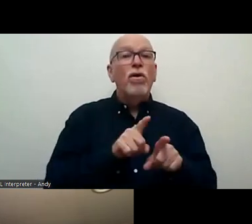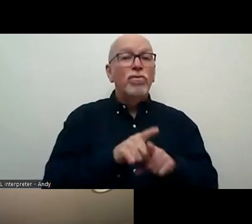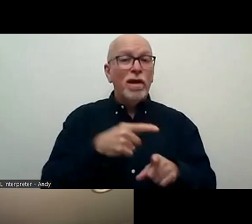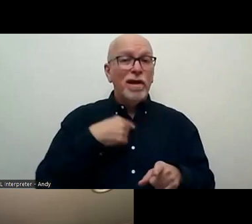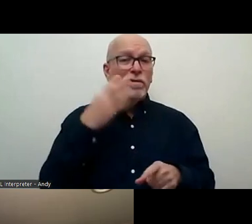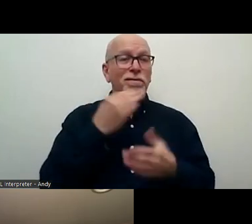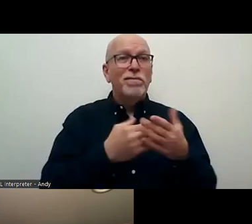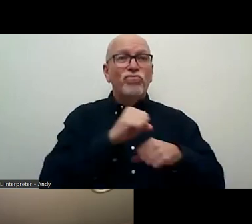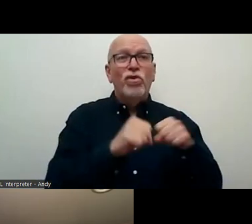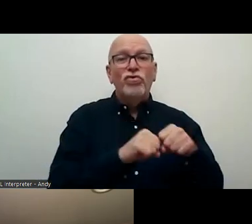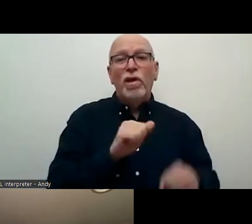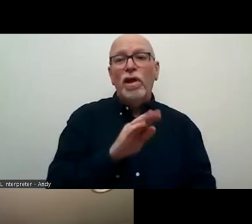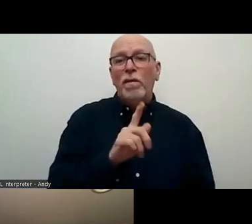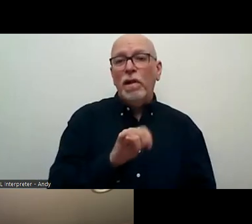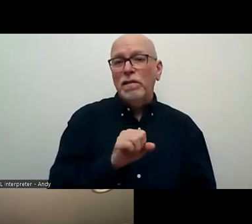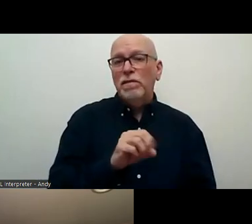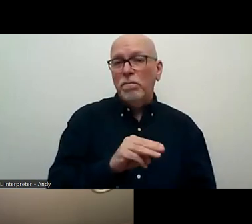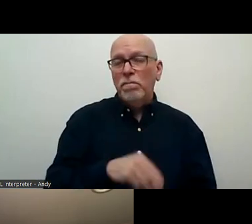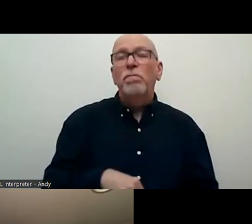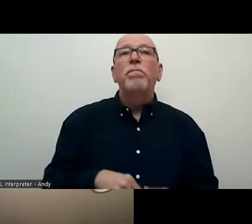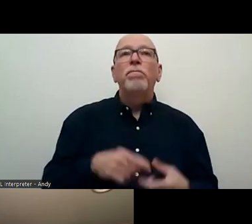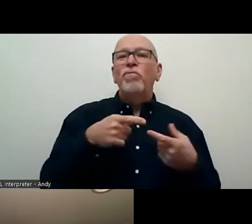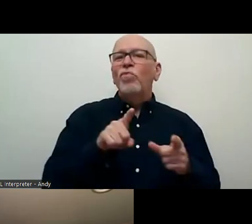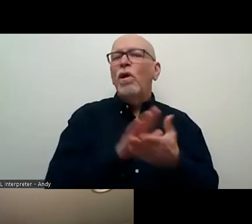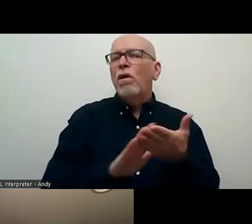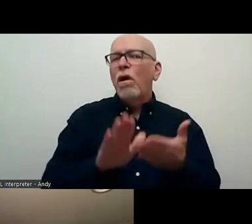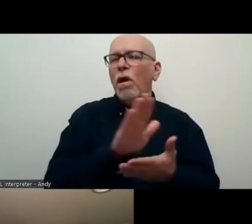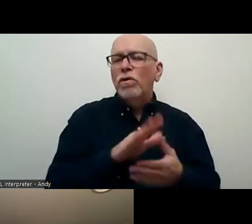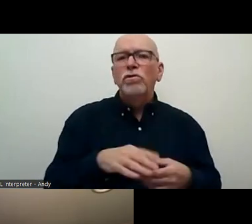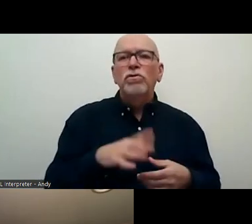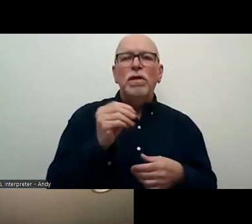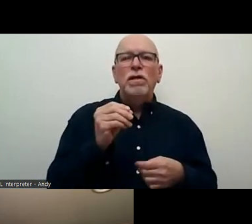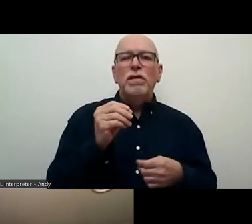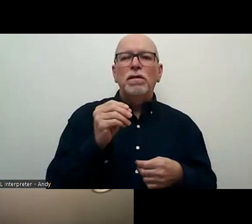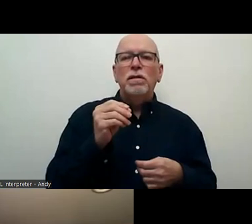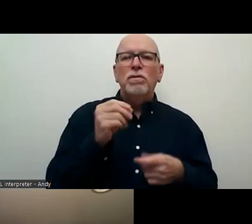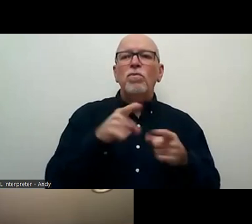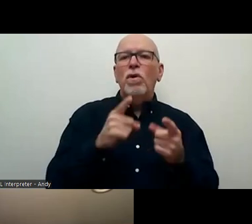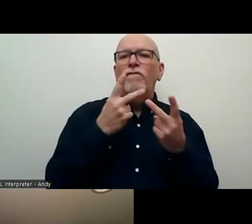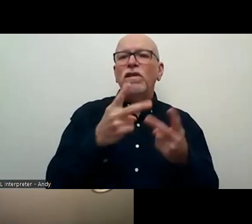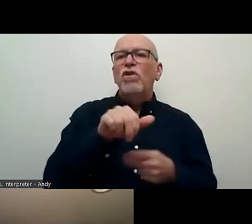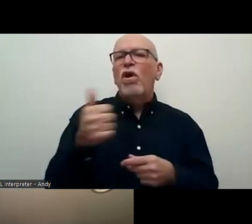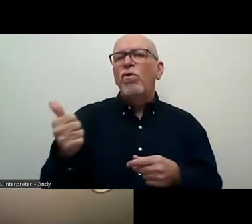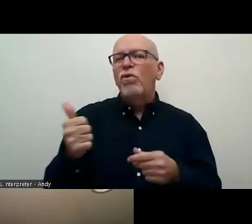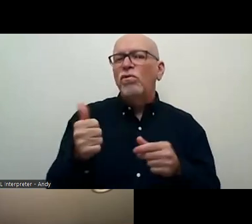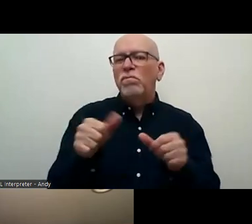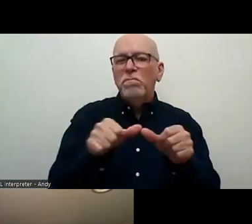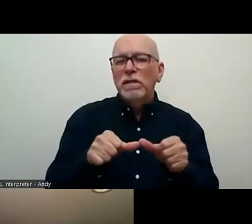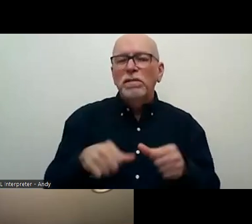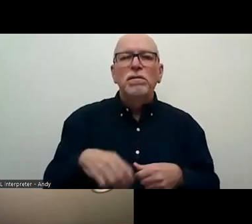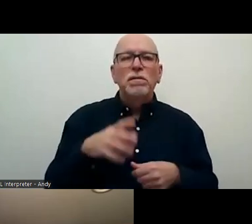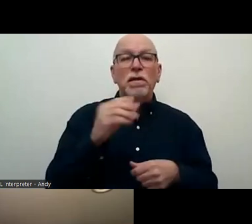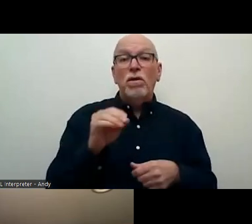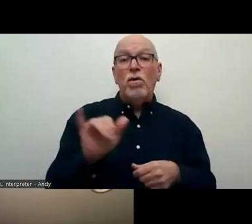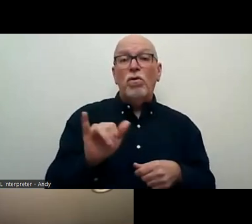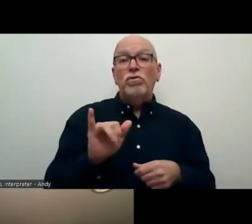ableism um while attending college and while visiting other spaces and also